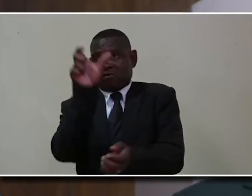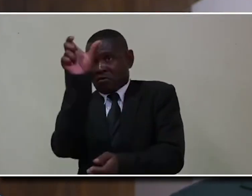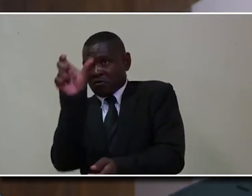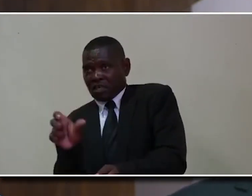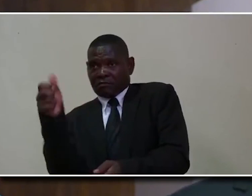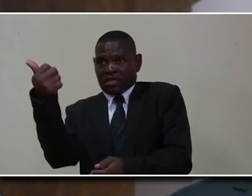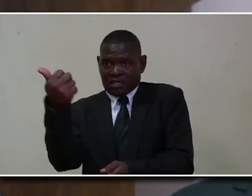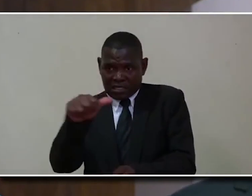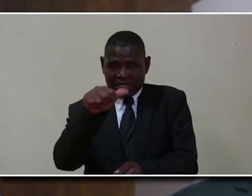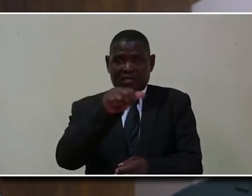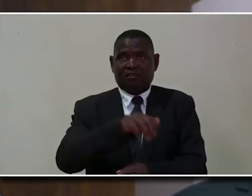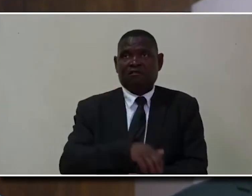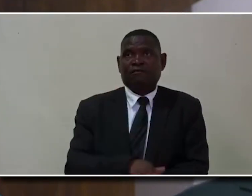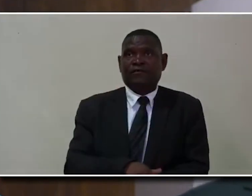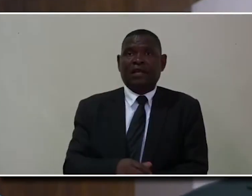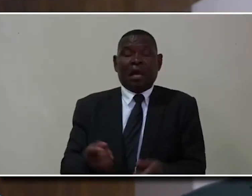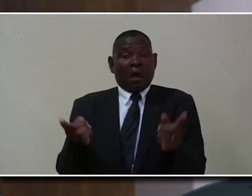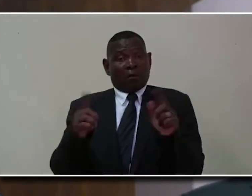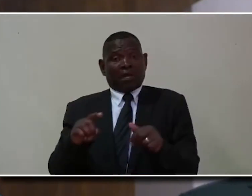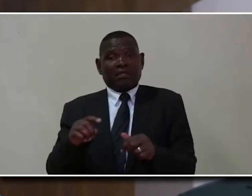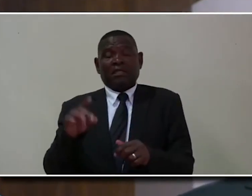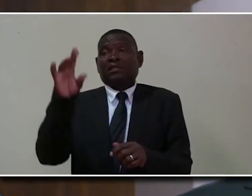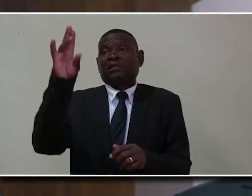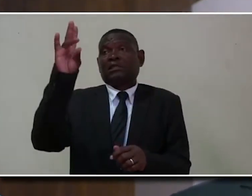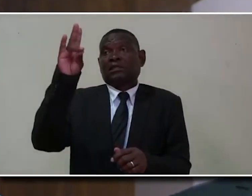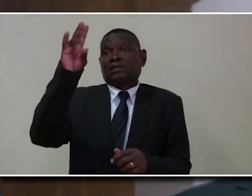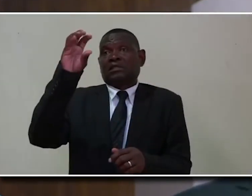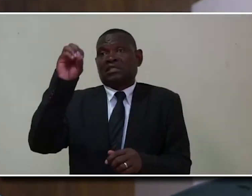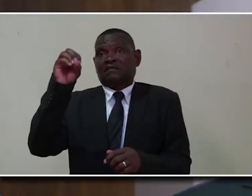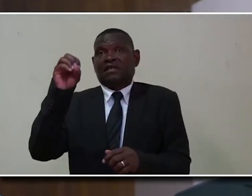When those 70 disciples returned, the ones he had sent,